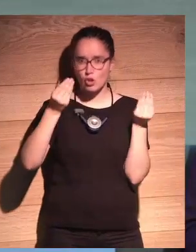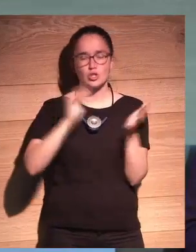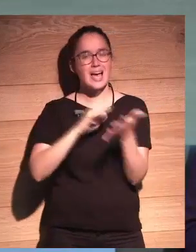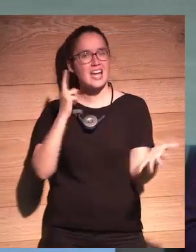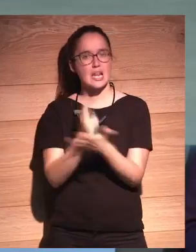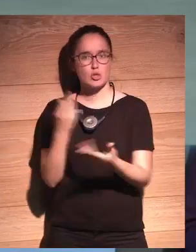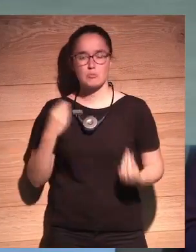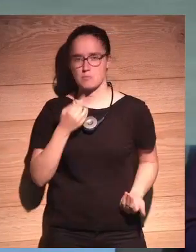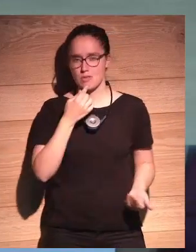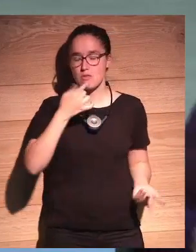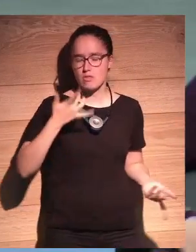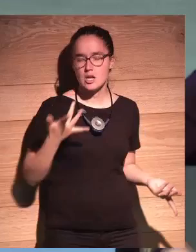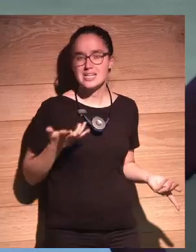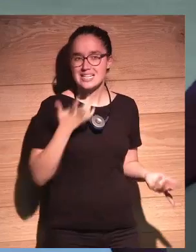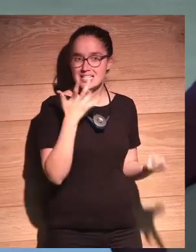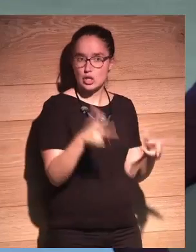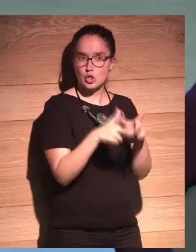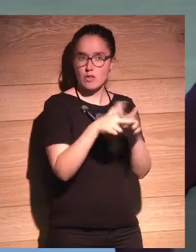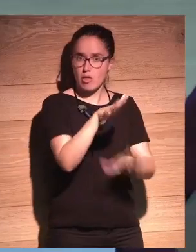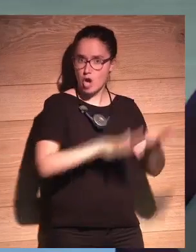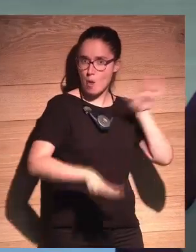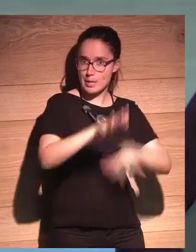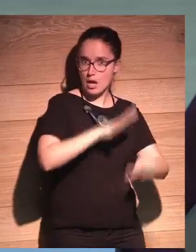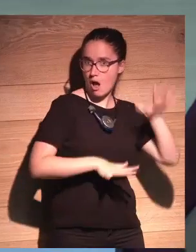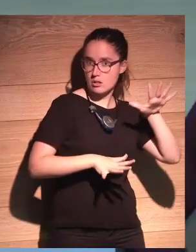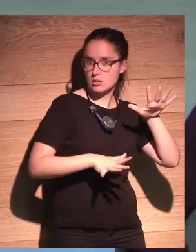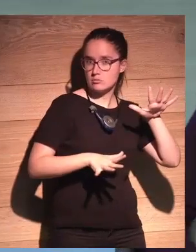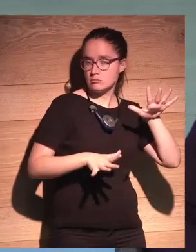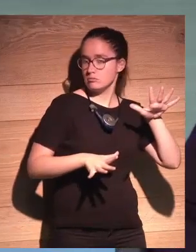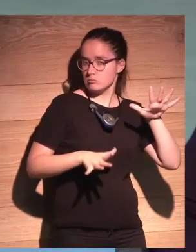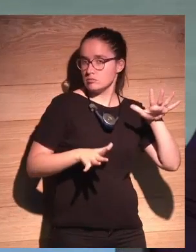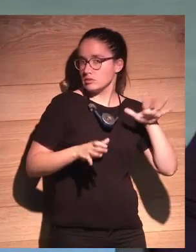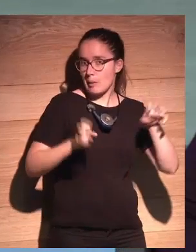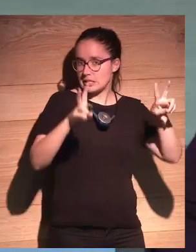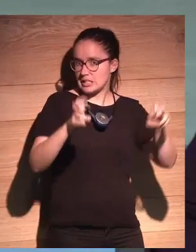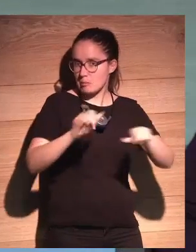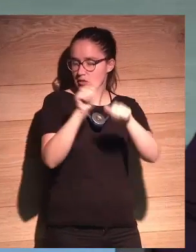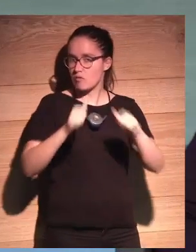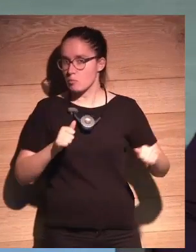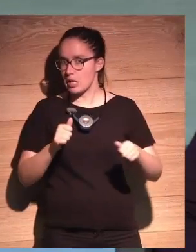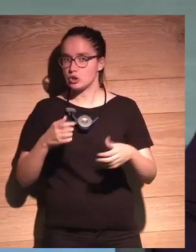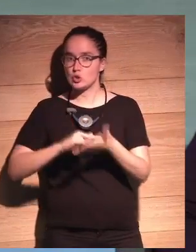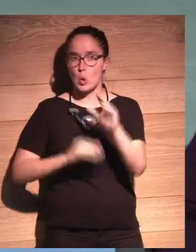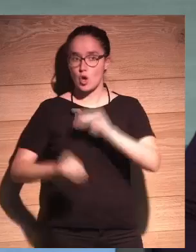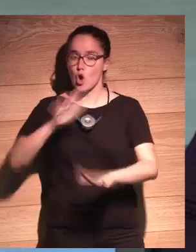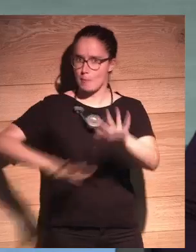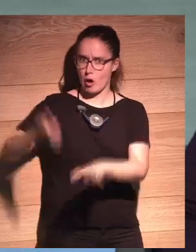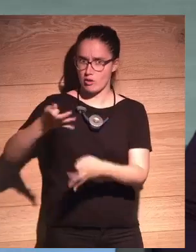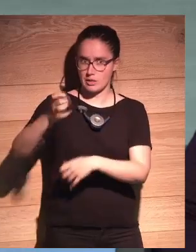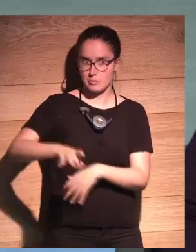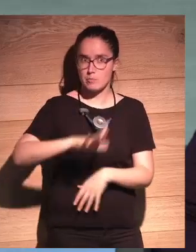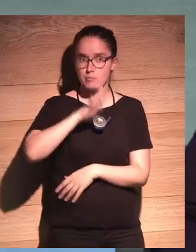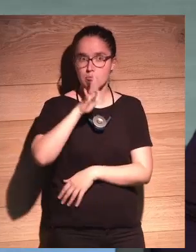specialized. And I think this is the current challenge. If the society is complex, let's try to